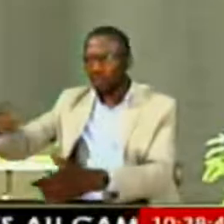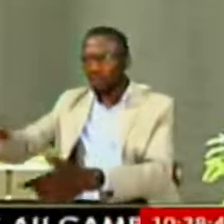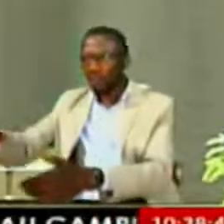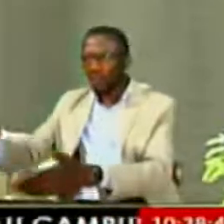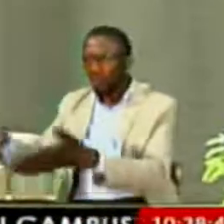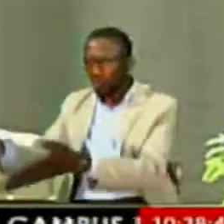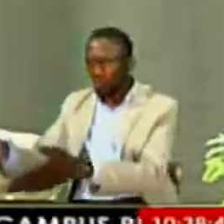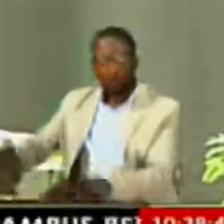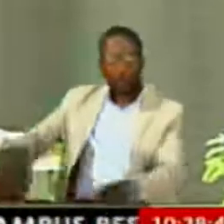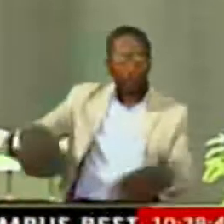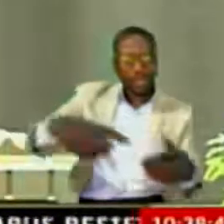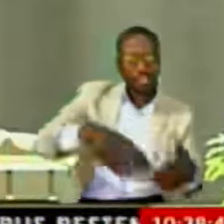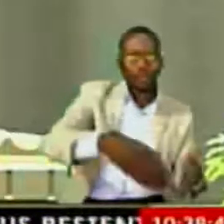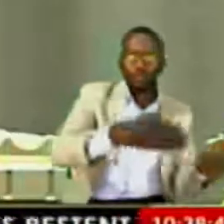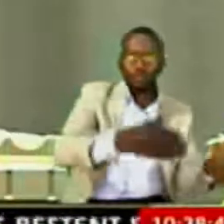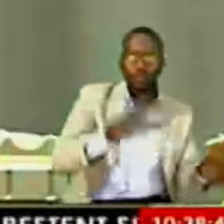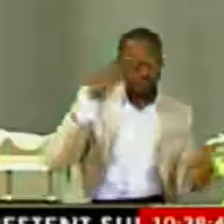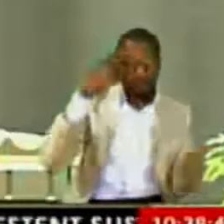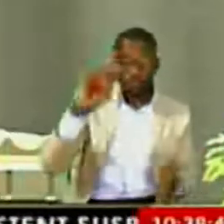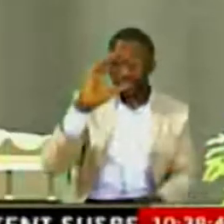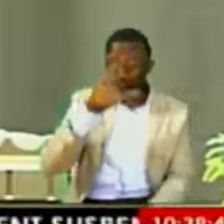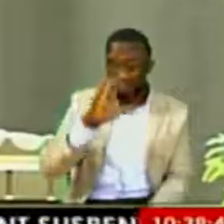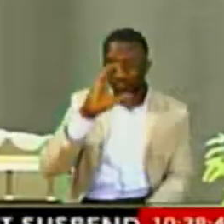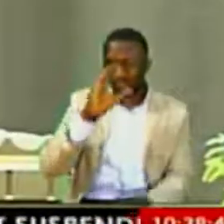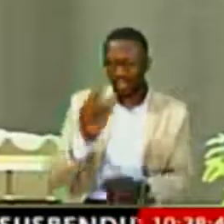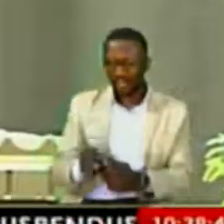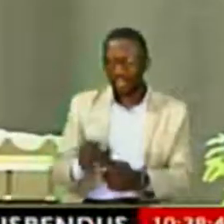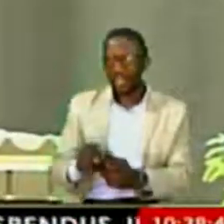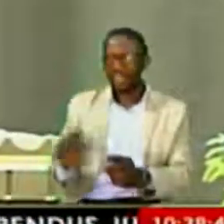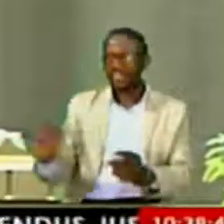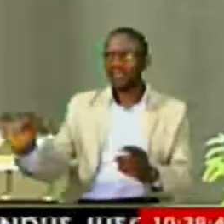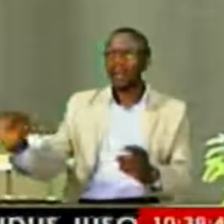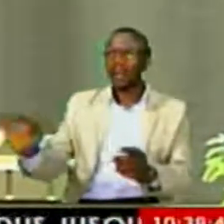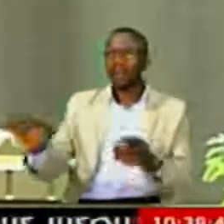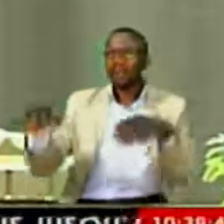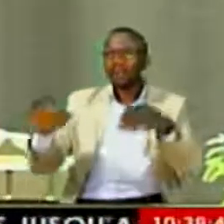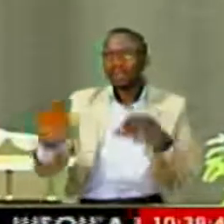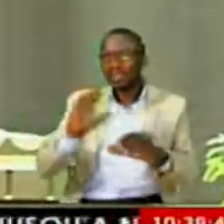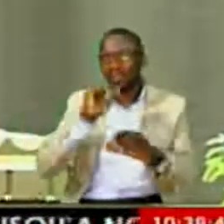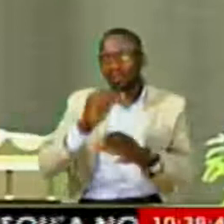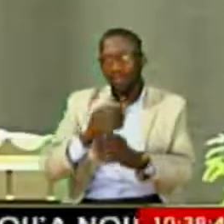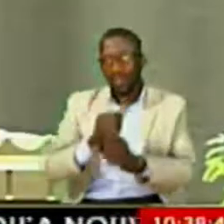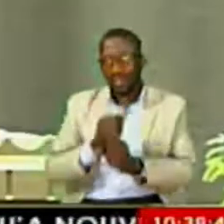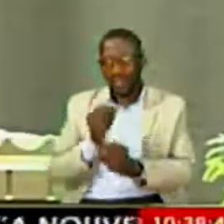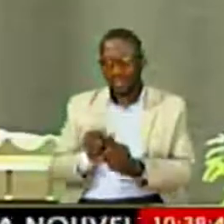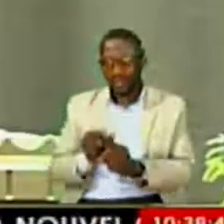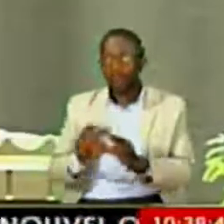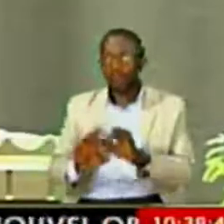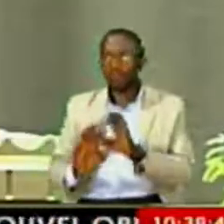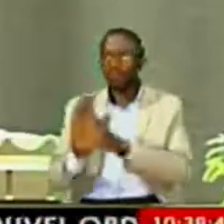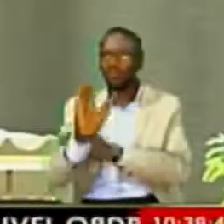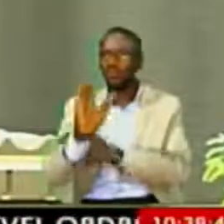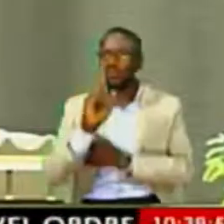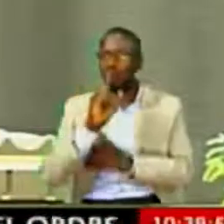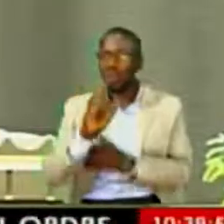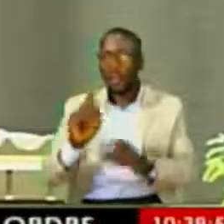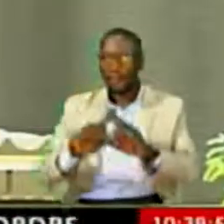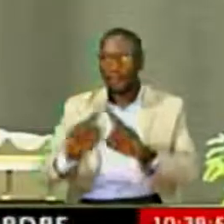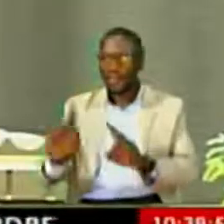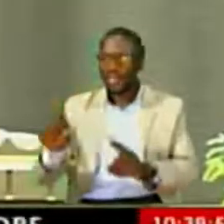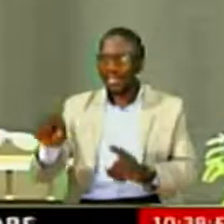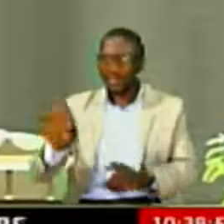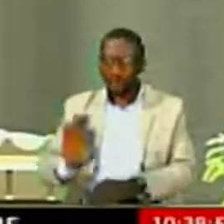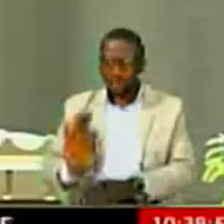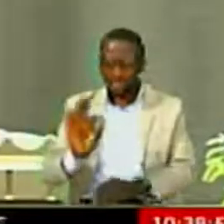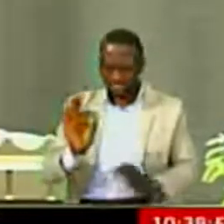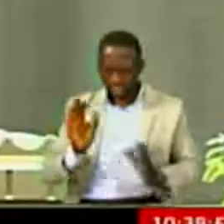for the word. Ils ne vont pas la. They won't find it. Mais les élus ont trouvé ça. But the elect